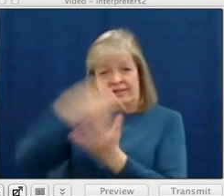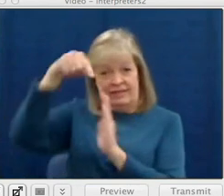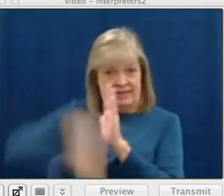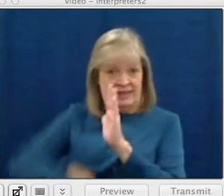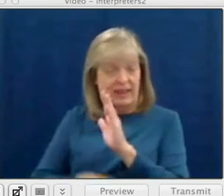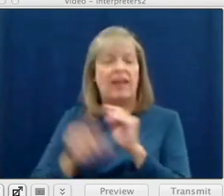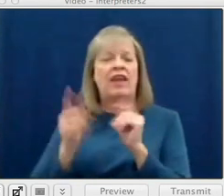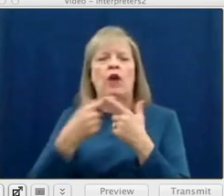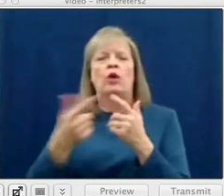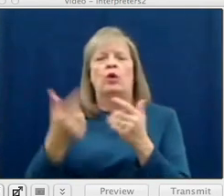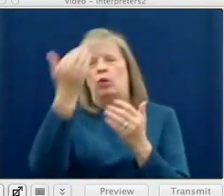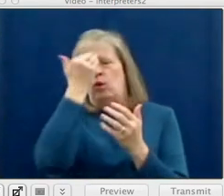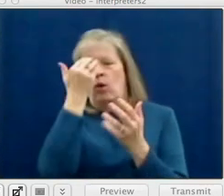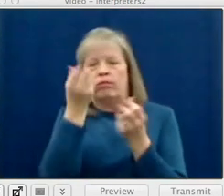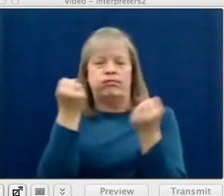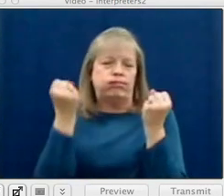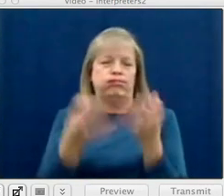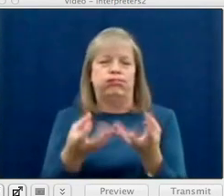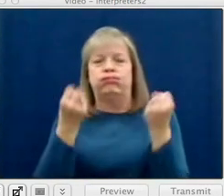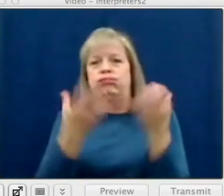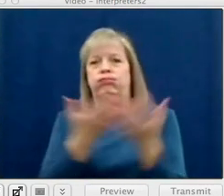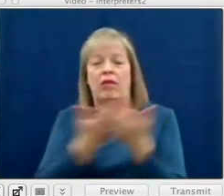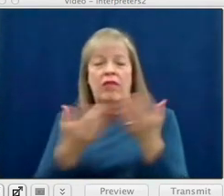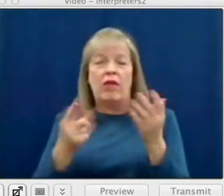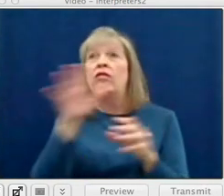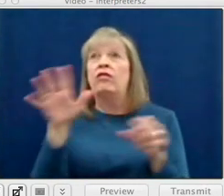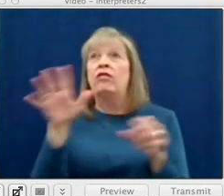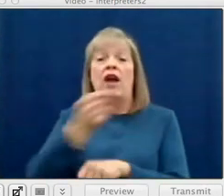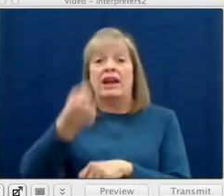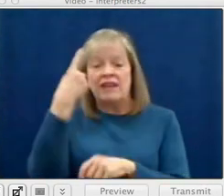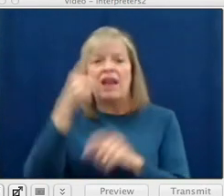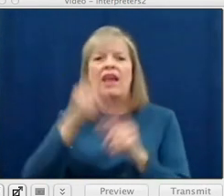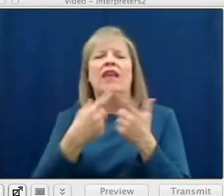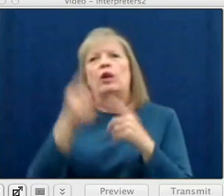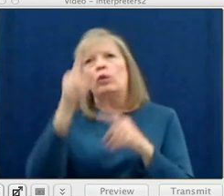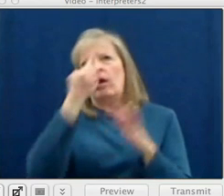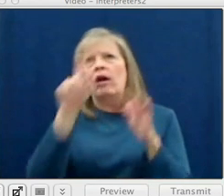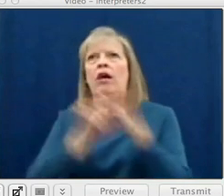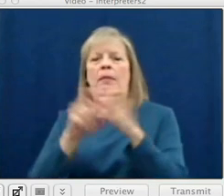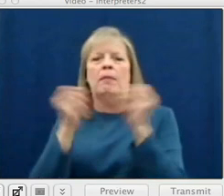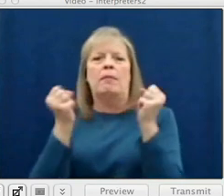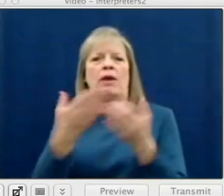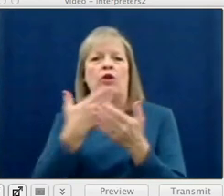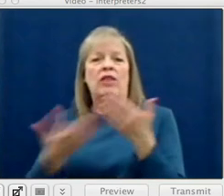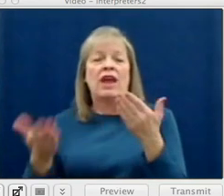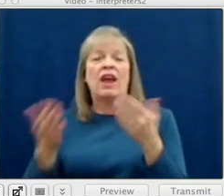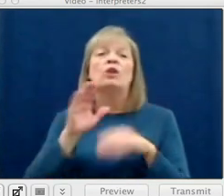good things after you spend a lot of time with it. So even though people think, oh gosh, not the pig again, it's actually